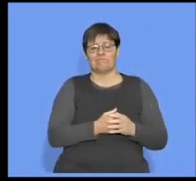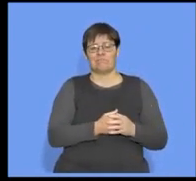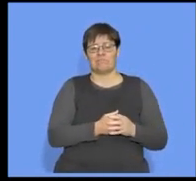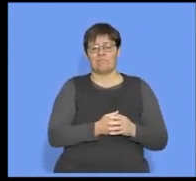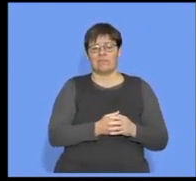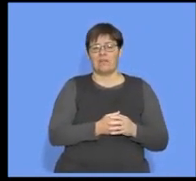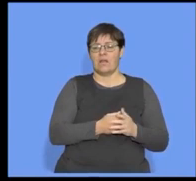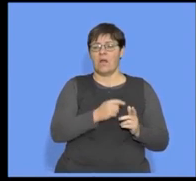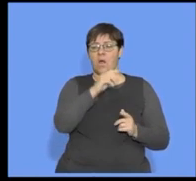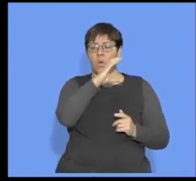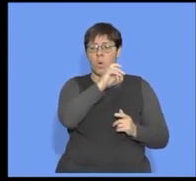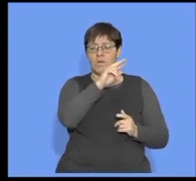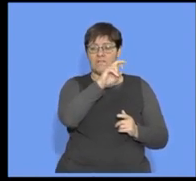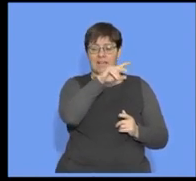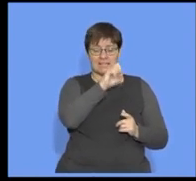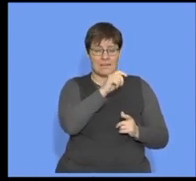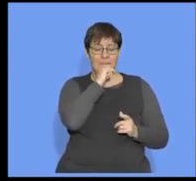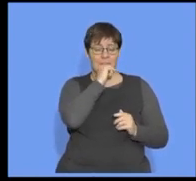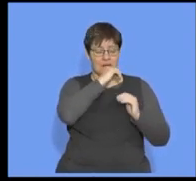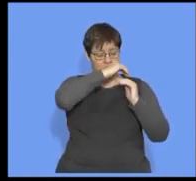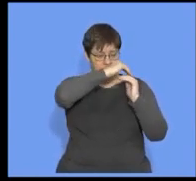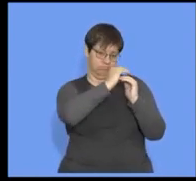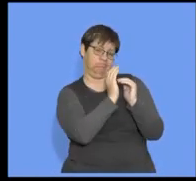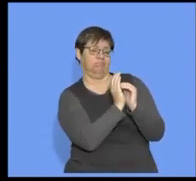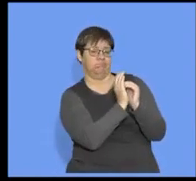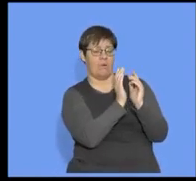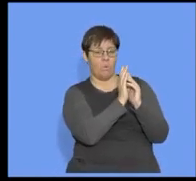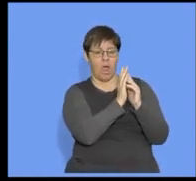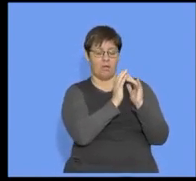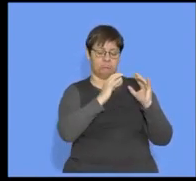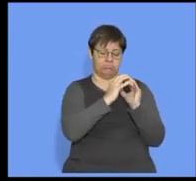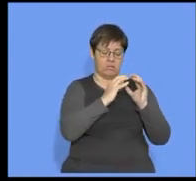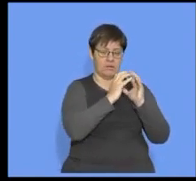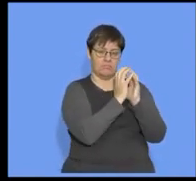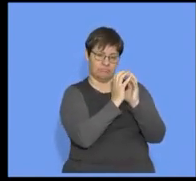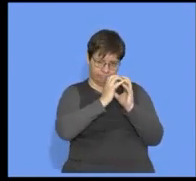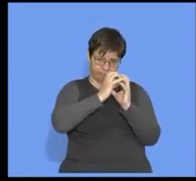convex, which means the lens will bulge.